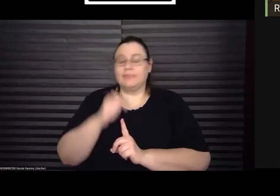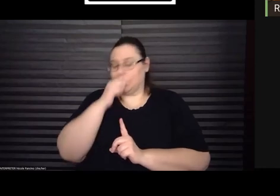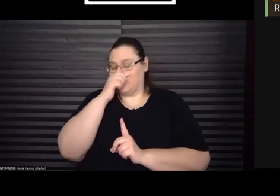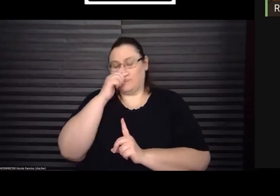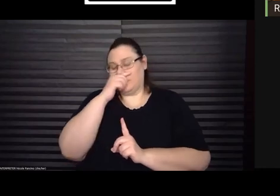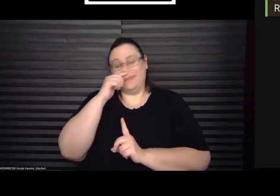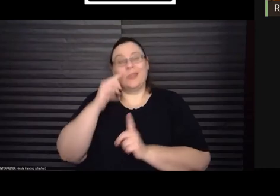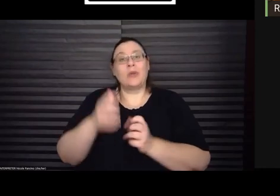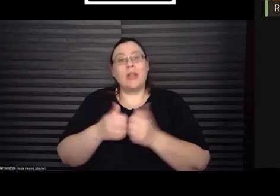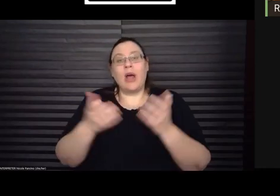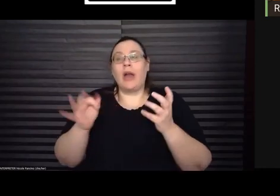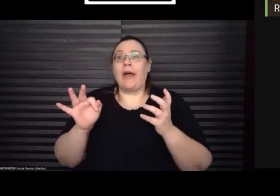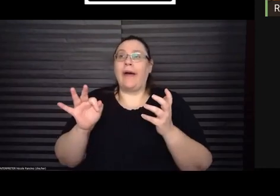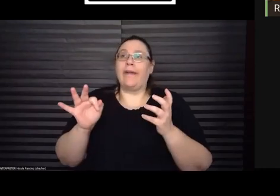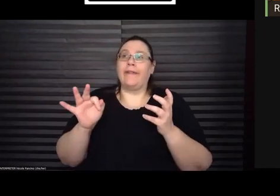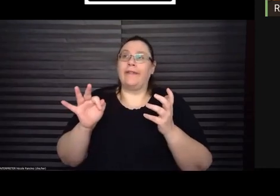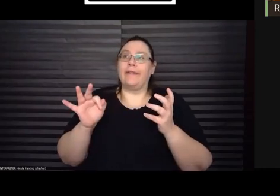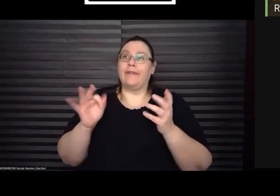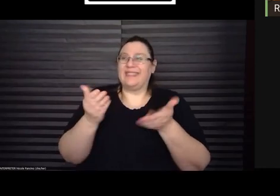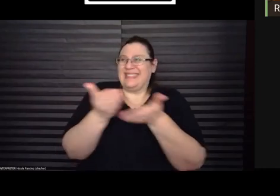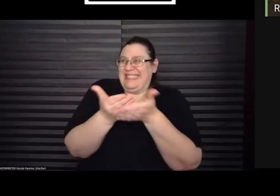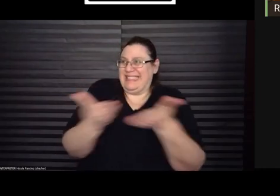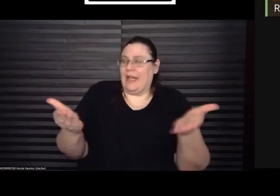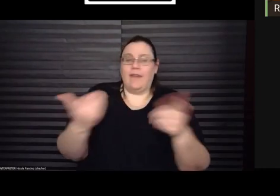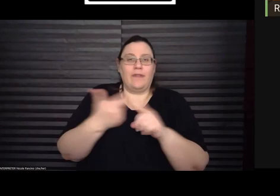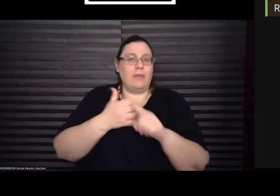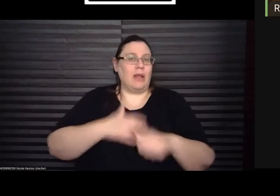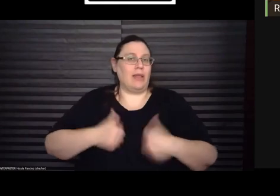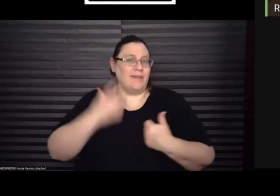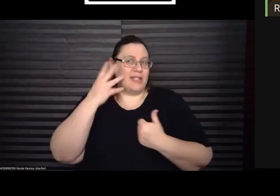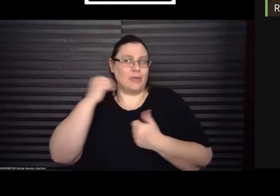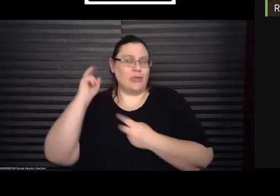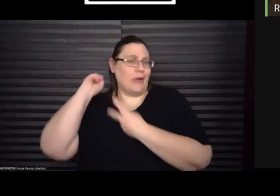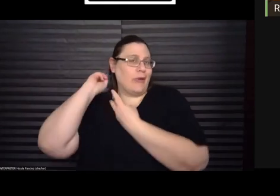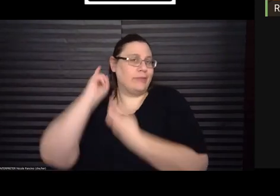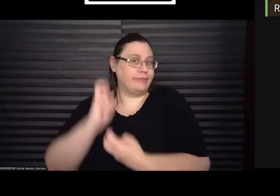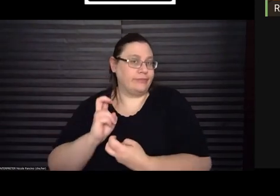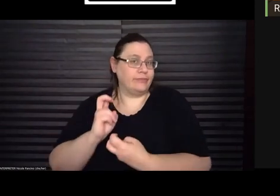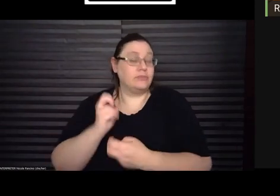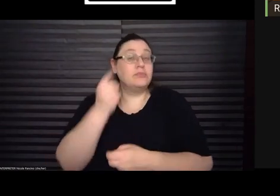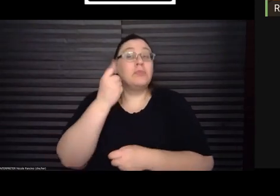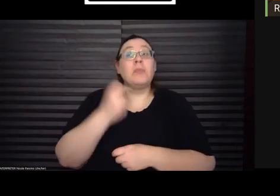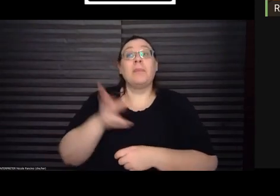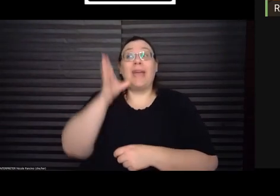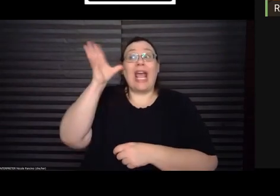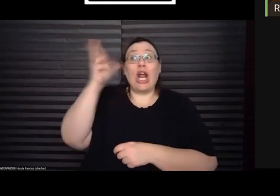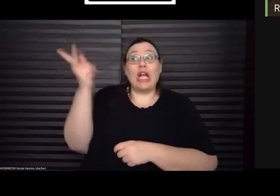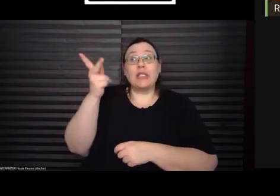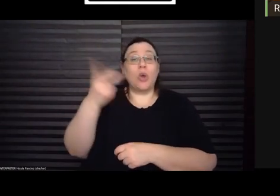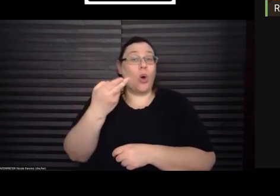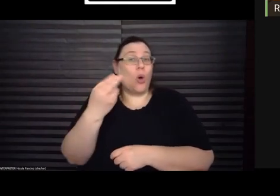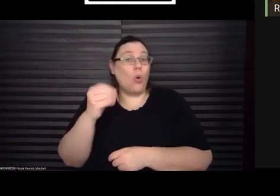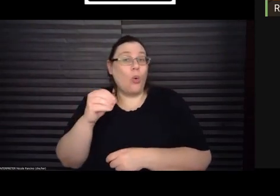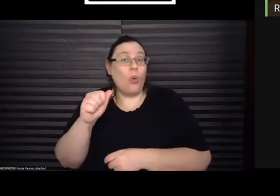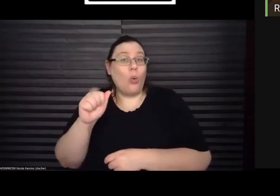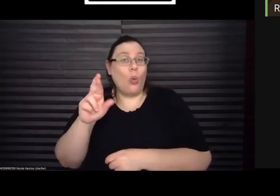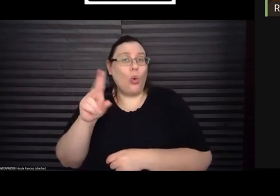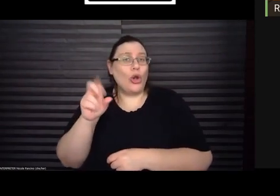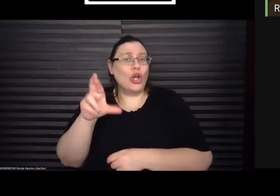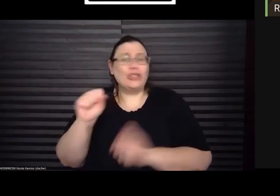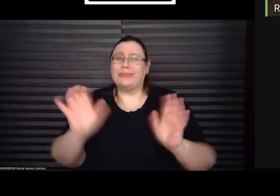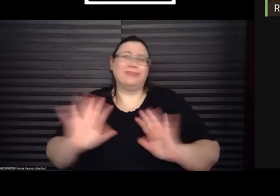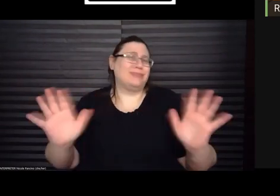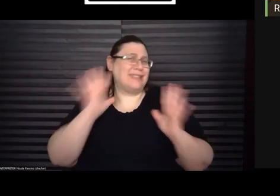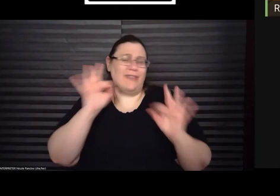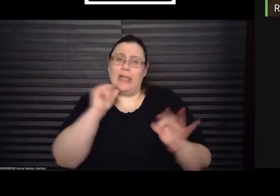there was a lot of you know, sort of material in my life to draw on. My parents were both they weren't hoarders